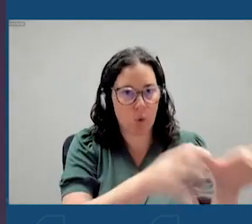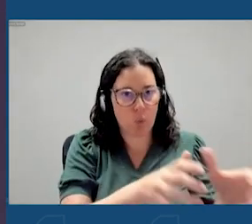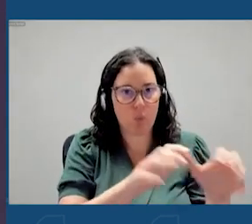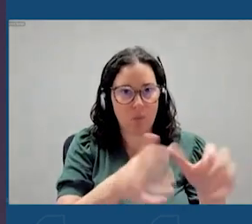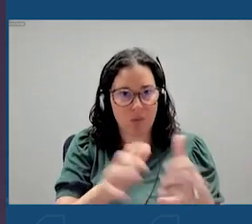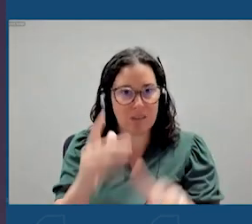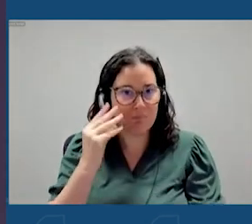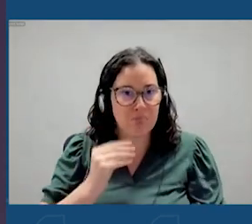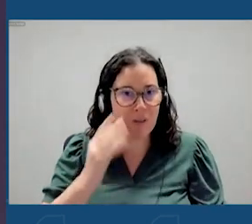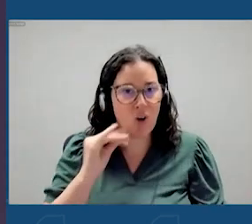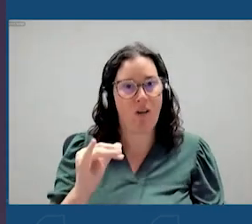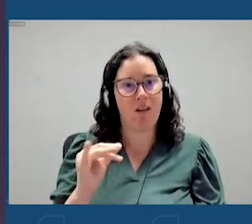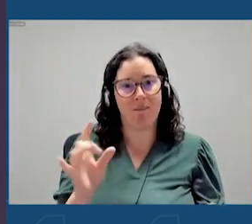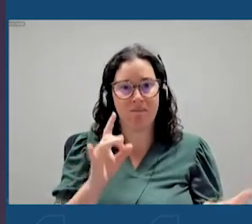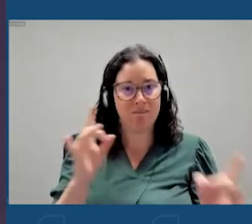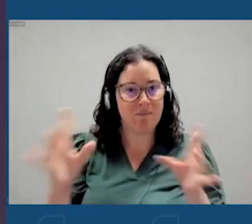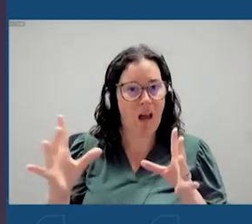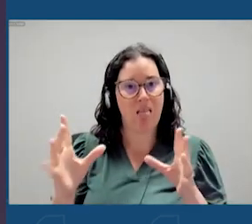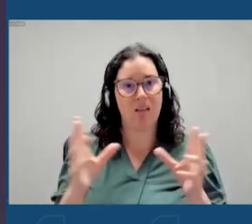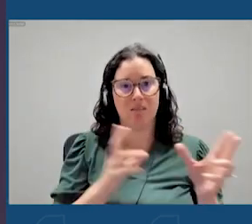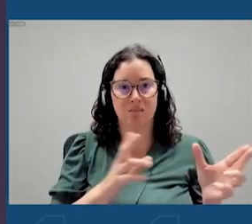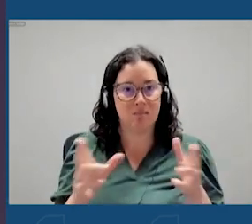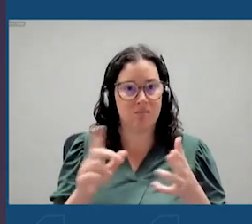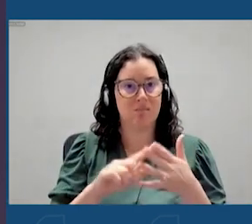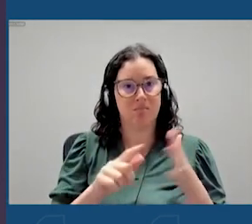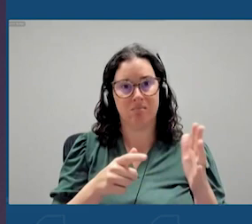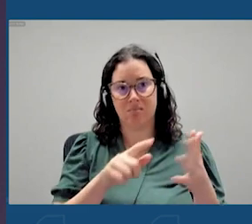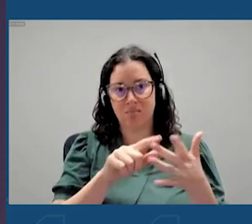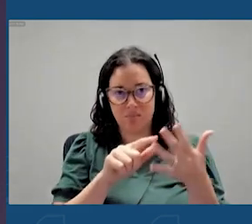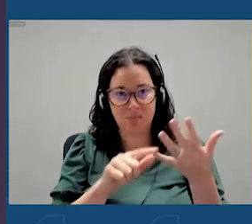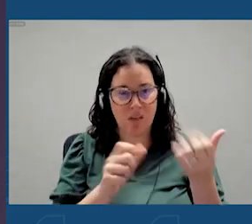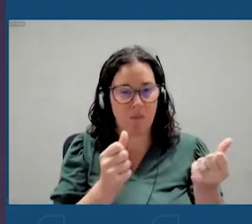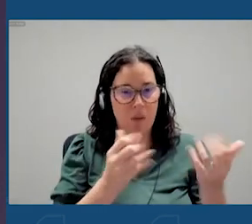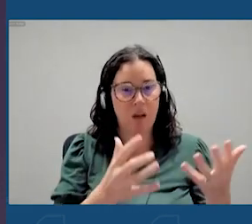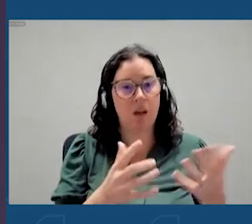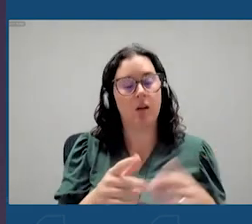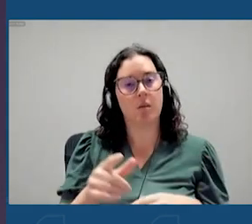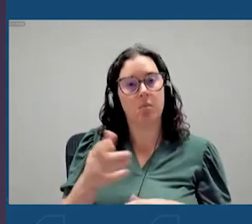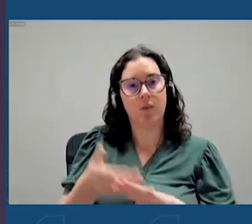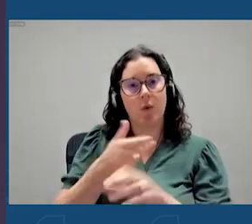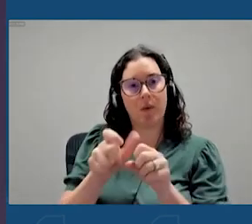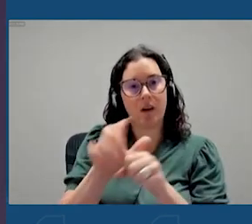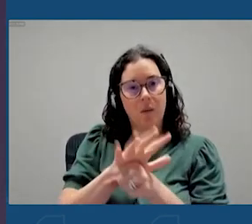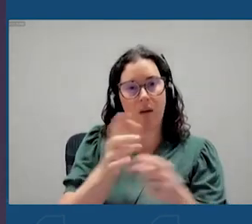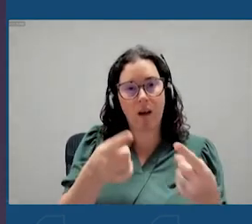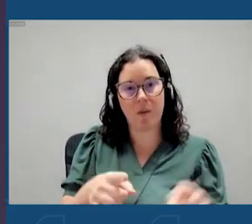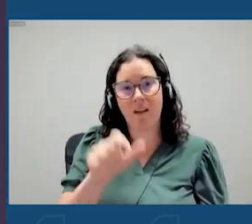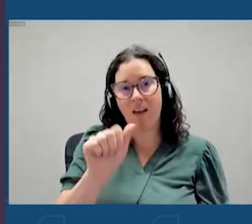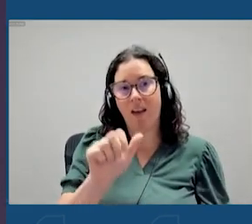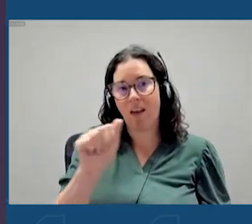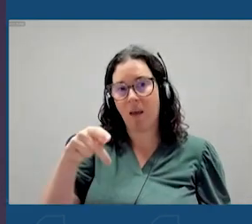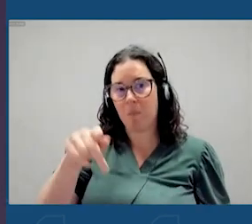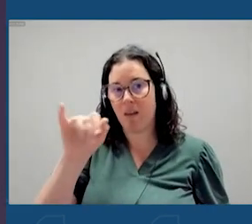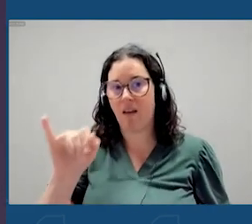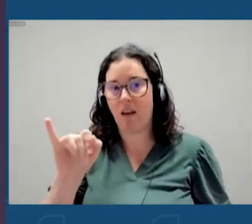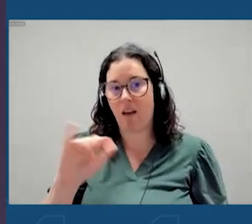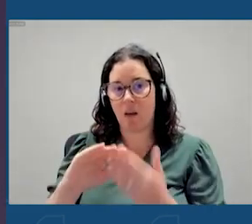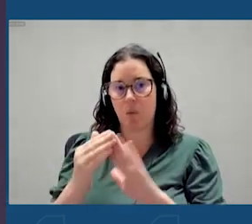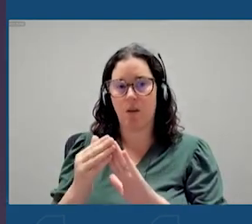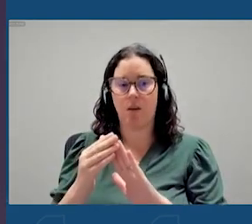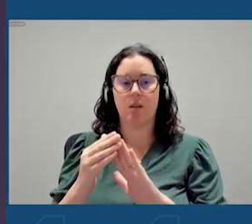You know, since the pandemic, look what was happening to members of the AAPI community. You know, it was dubbed the China